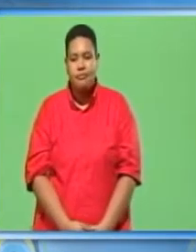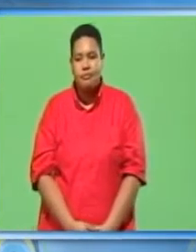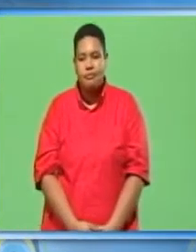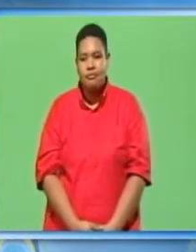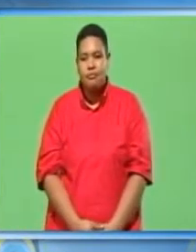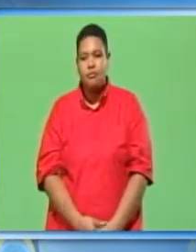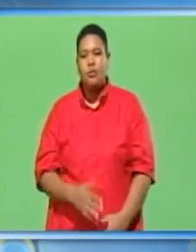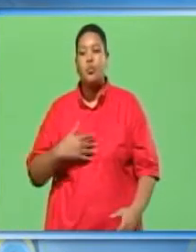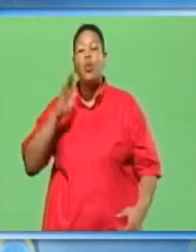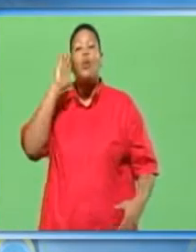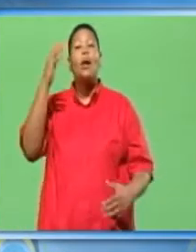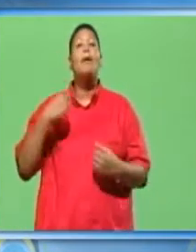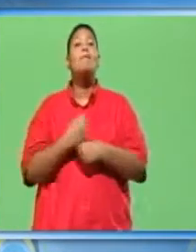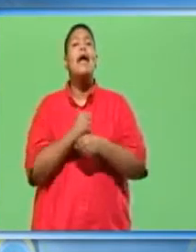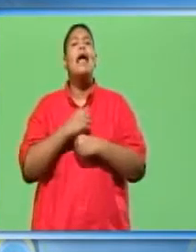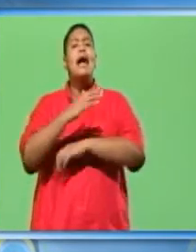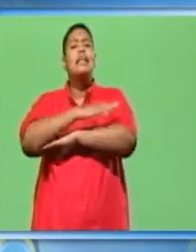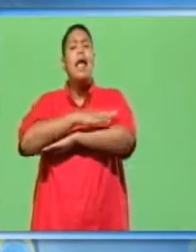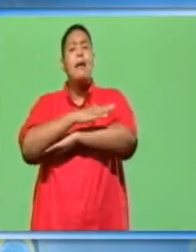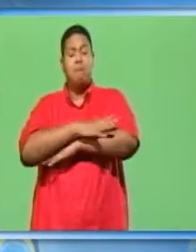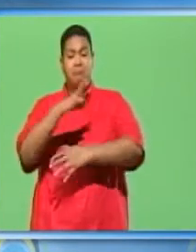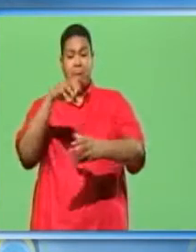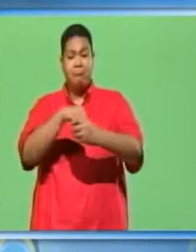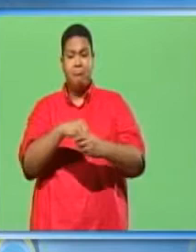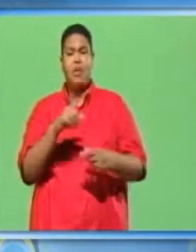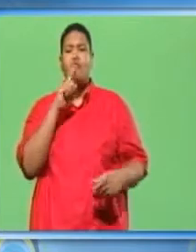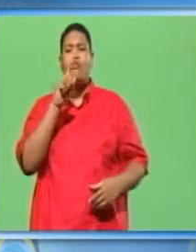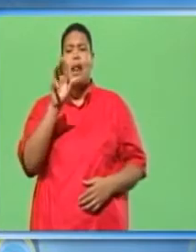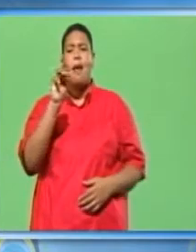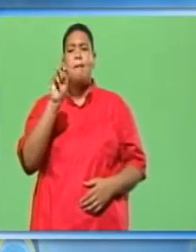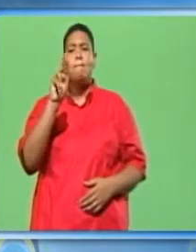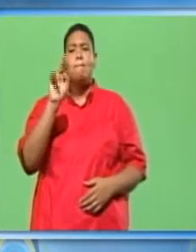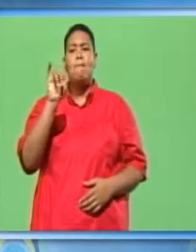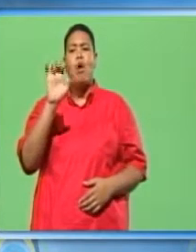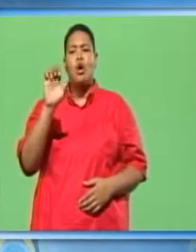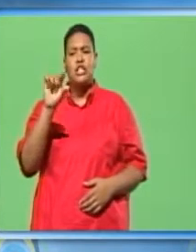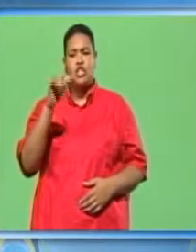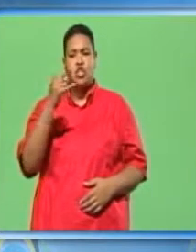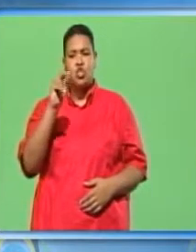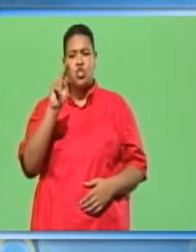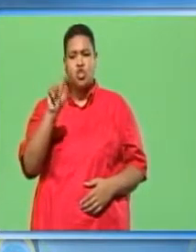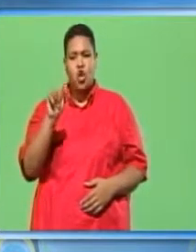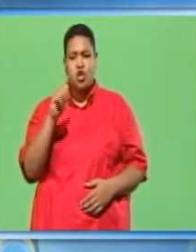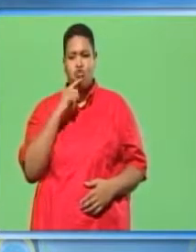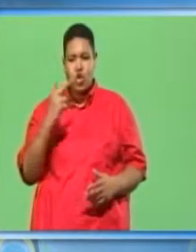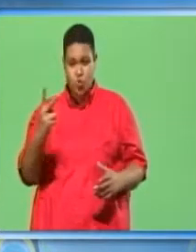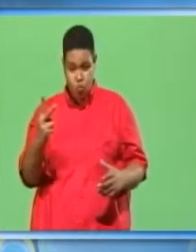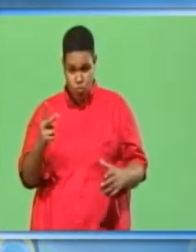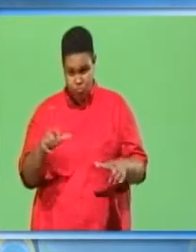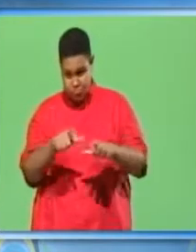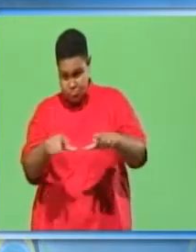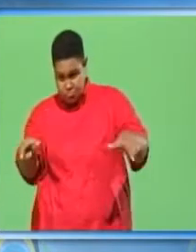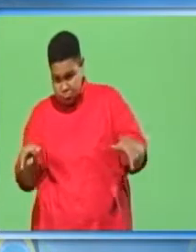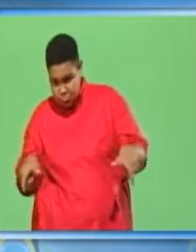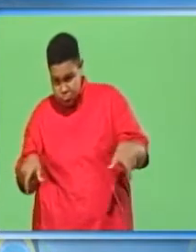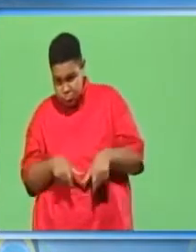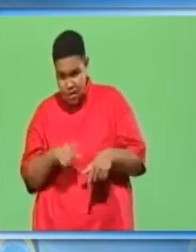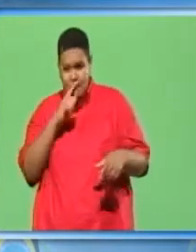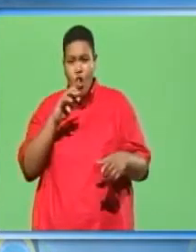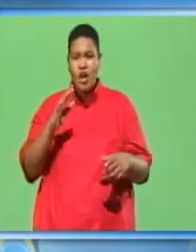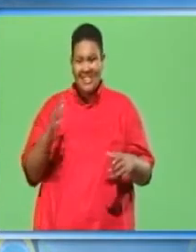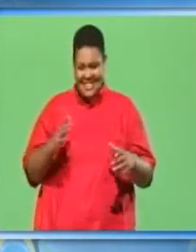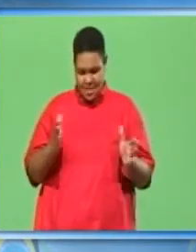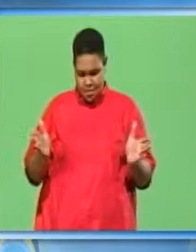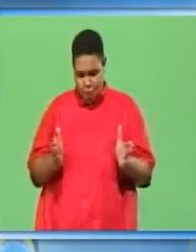We will assemble a table consisting of mainly mortise joints. 1. Assemble the 2 frames of the narrow side of the table